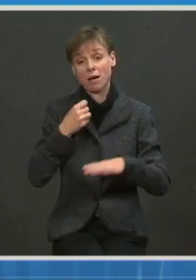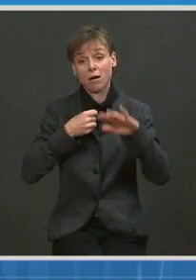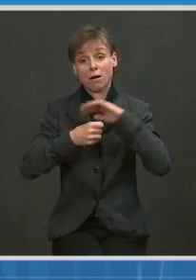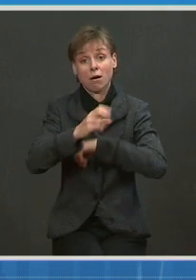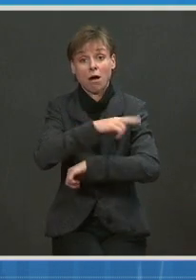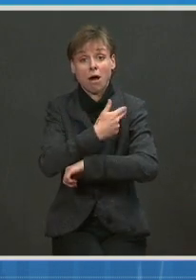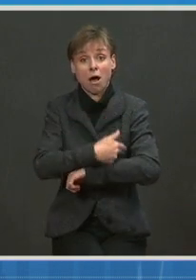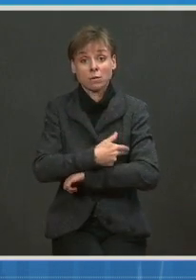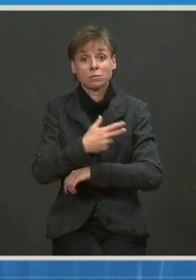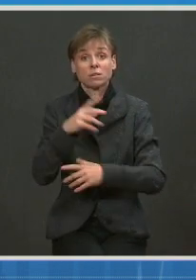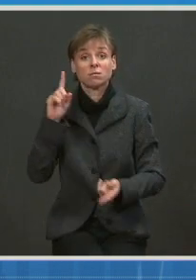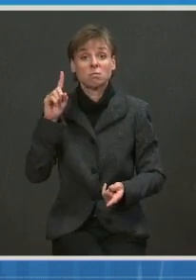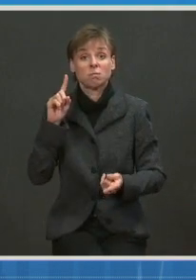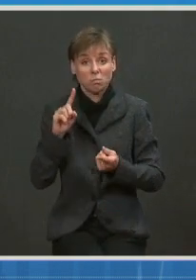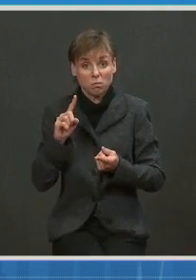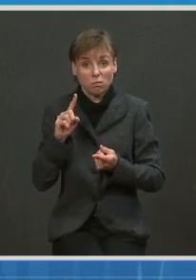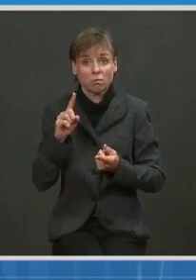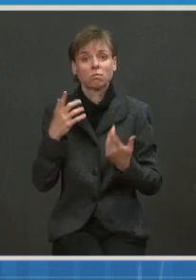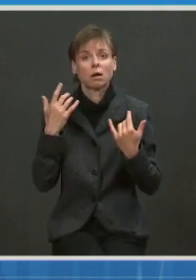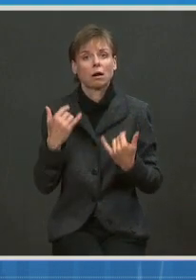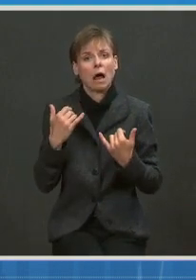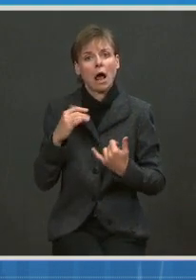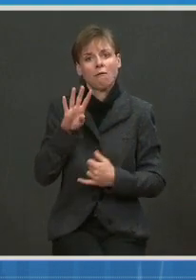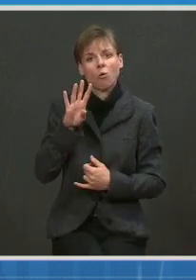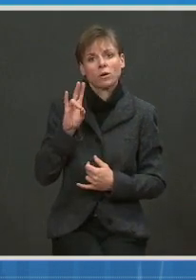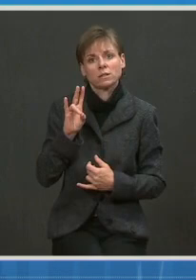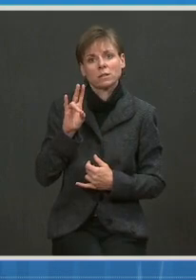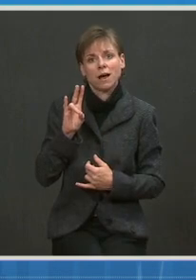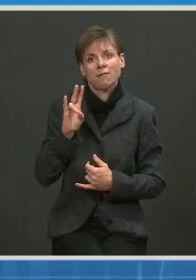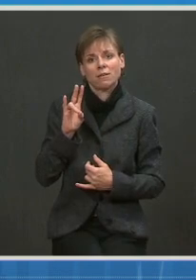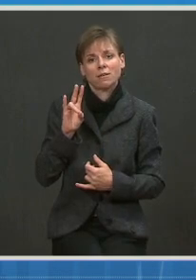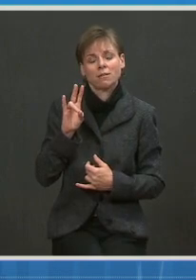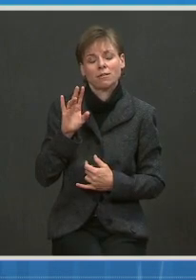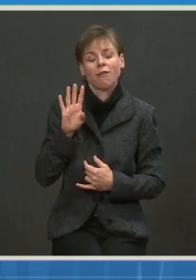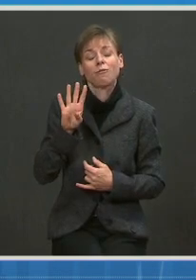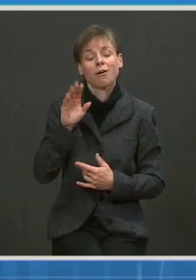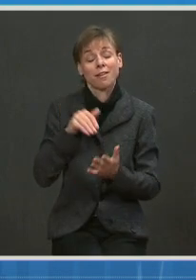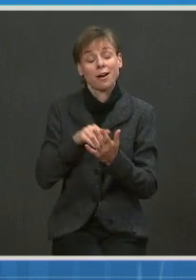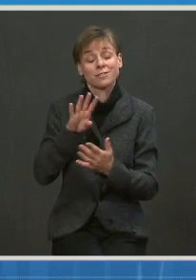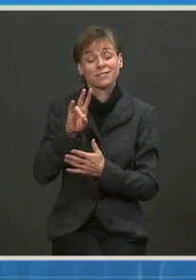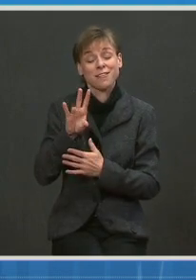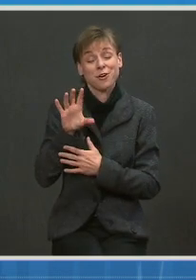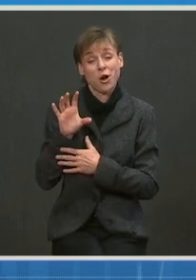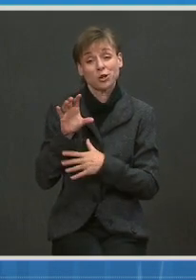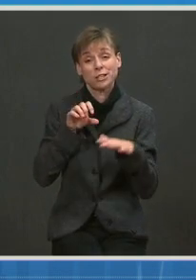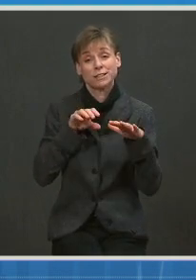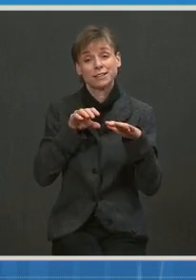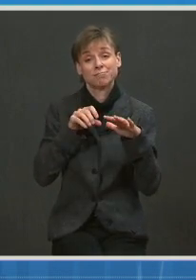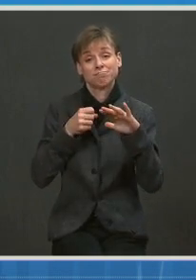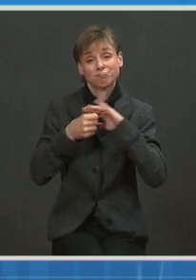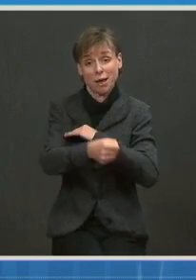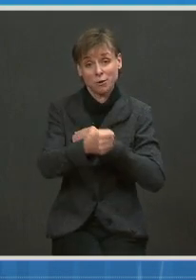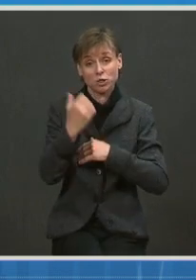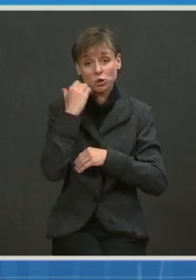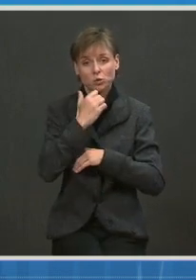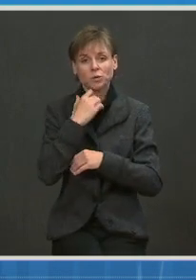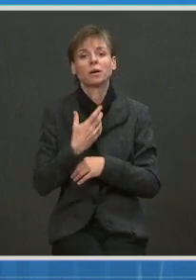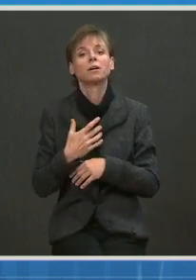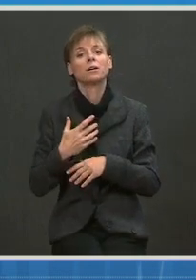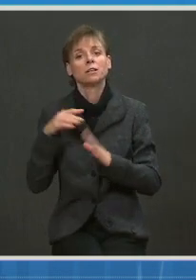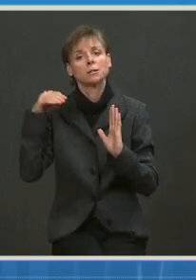7-day average just over 4,700 admissions per day. We continue to see declines in the number of deaths